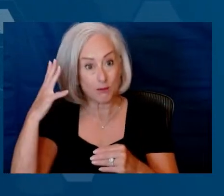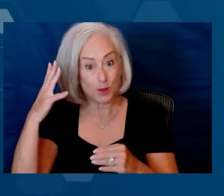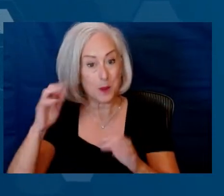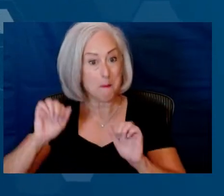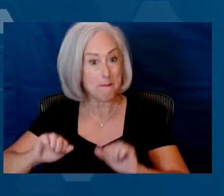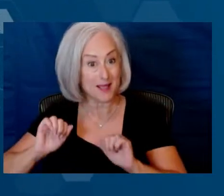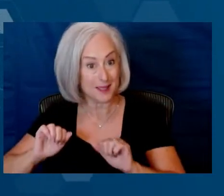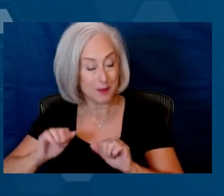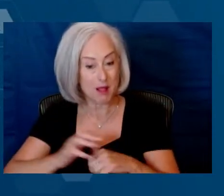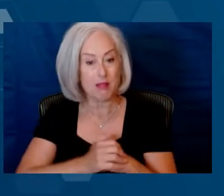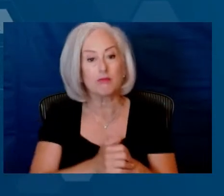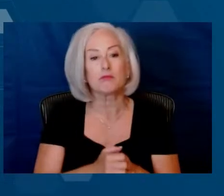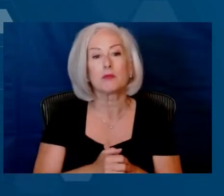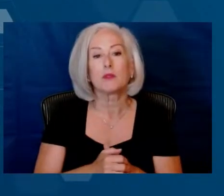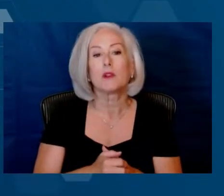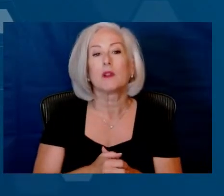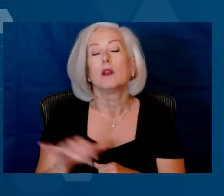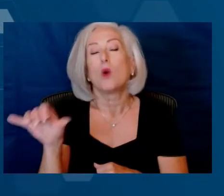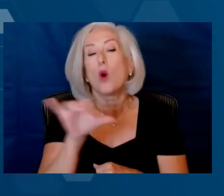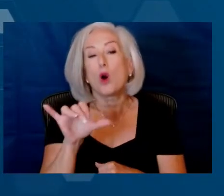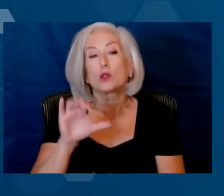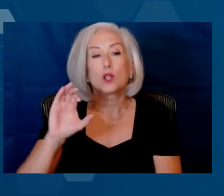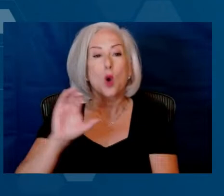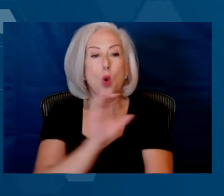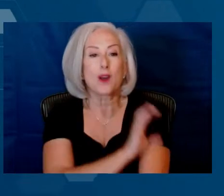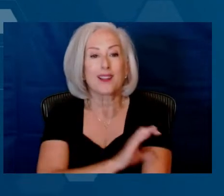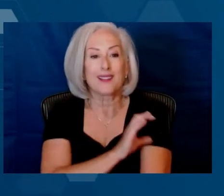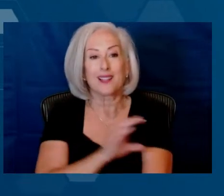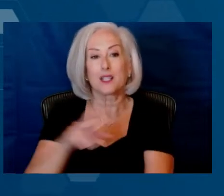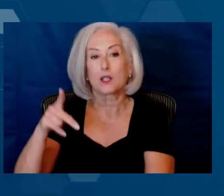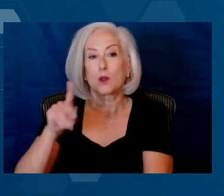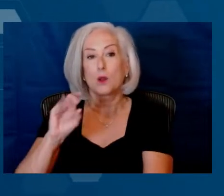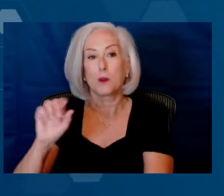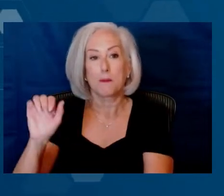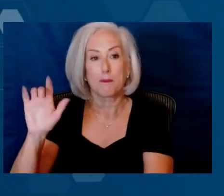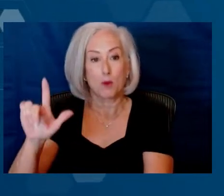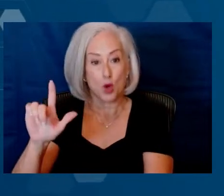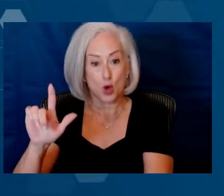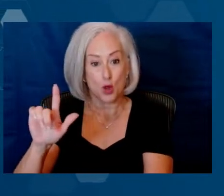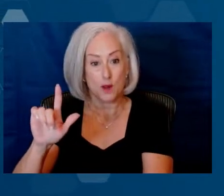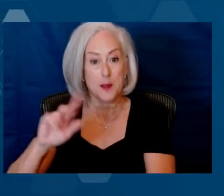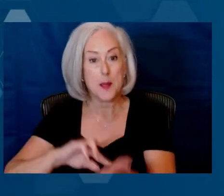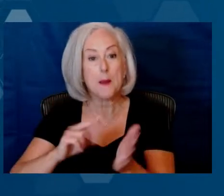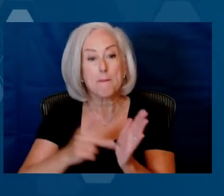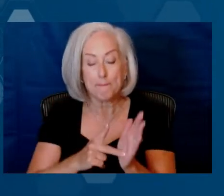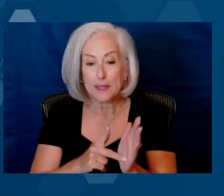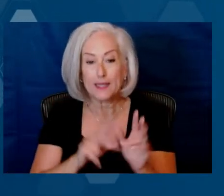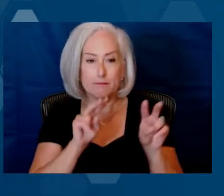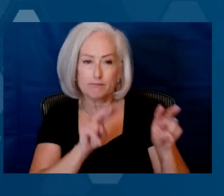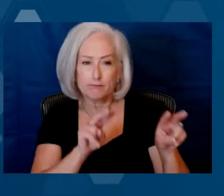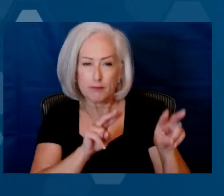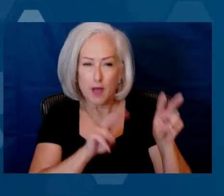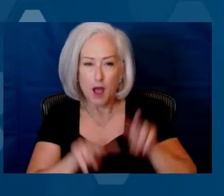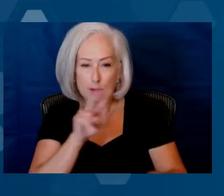pearl. It's based on clinical experience or observation when controlled data does not exist or there